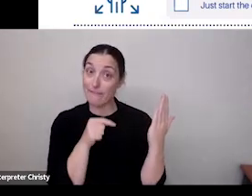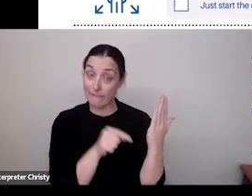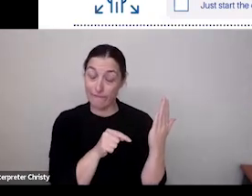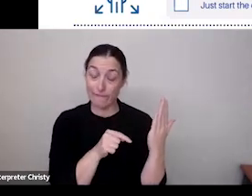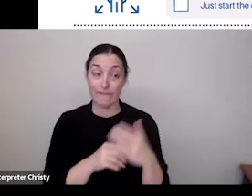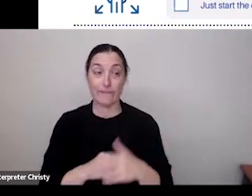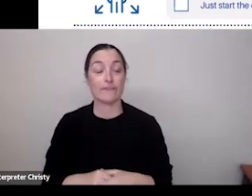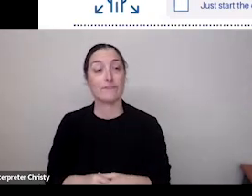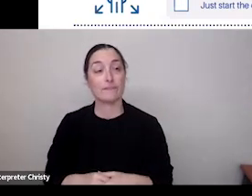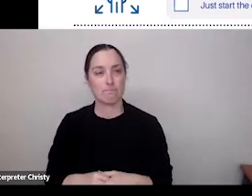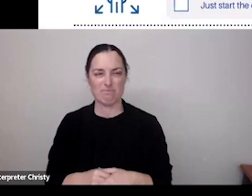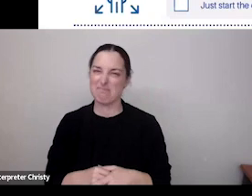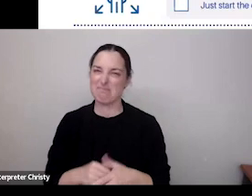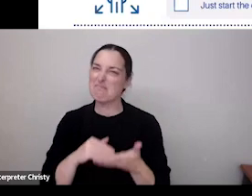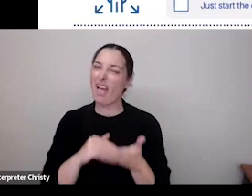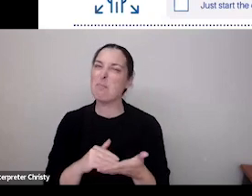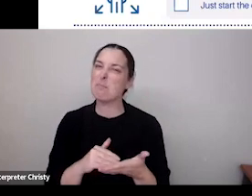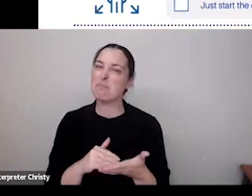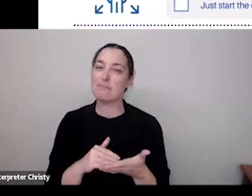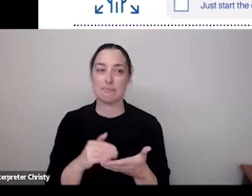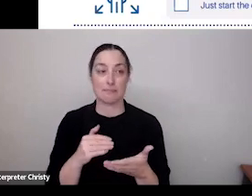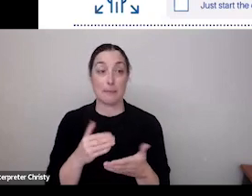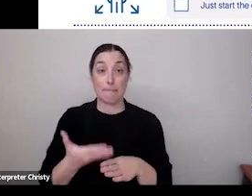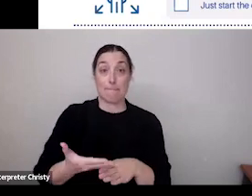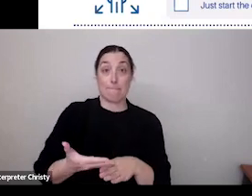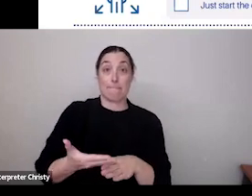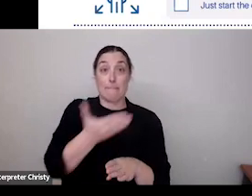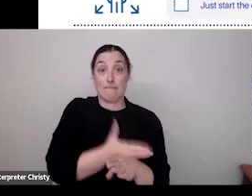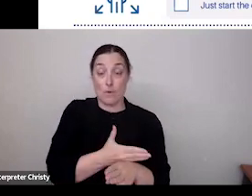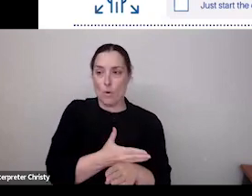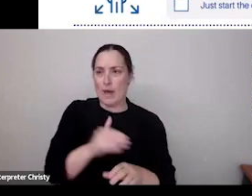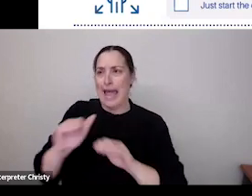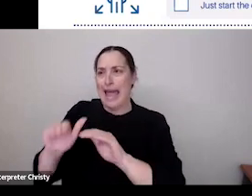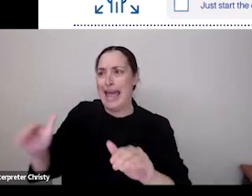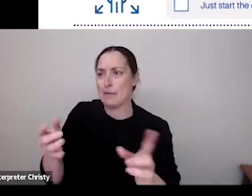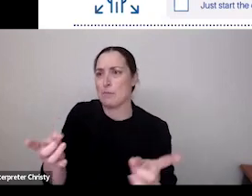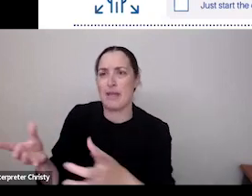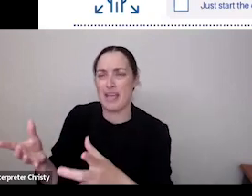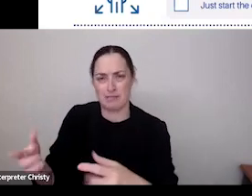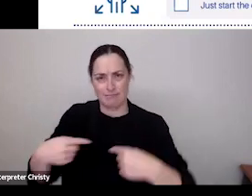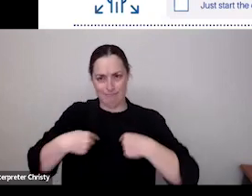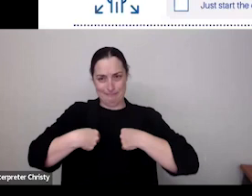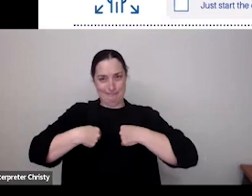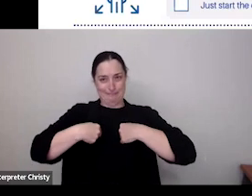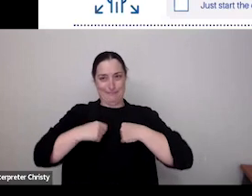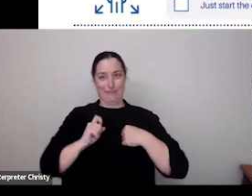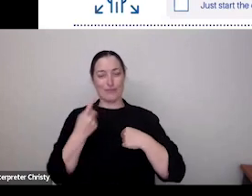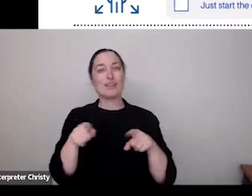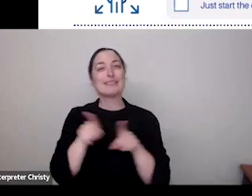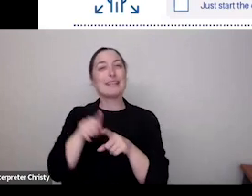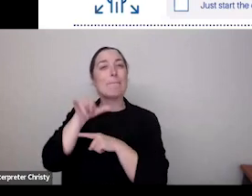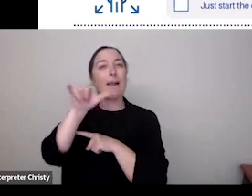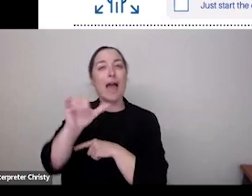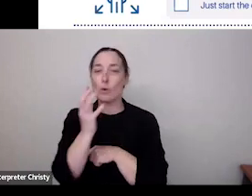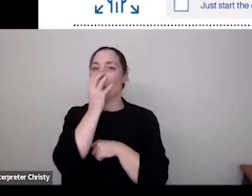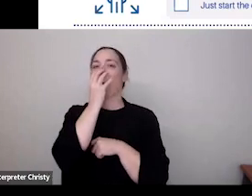toolkit to help you do that, and make sure that before you start preparing others, you actually take steps to put your oxygen mask on first and